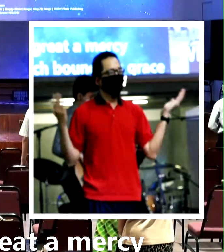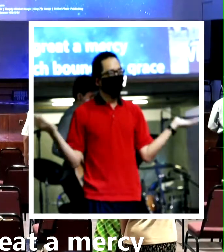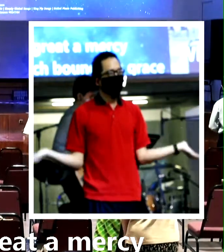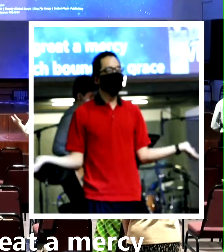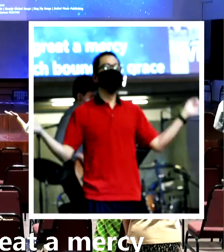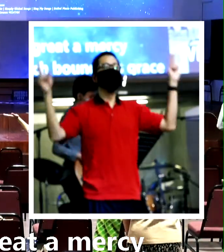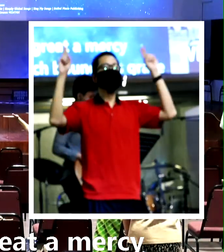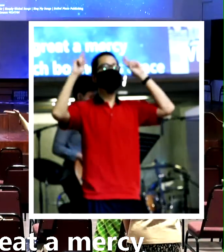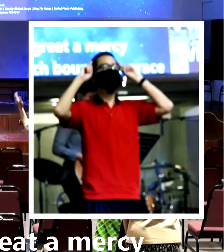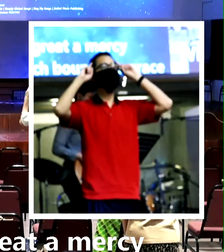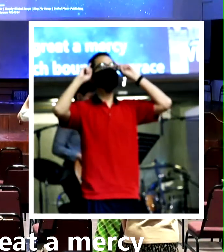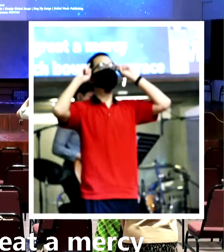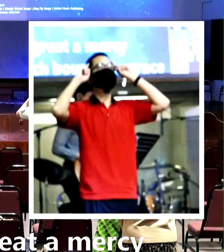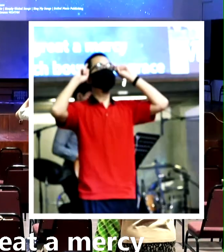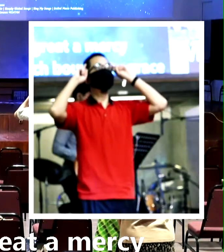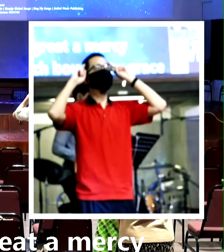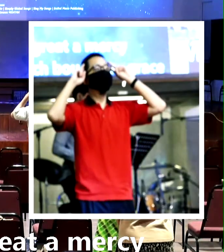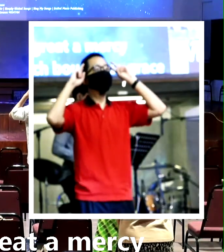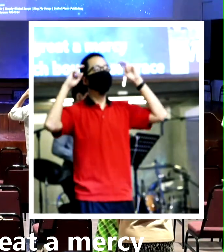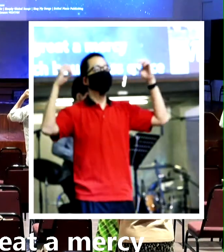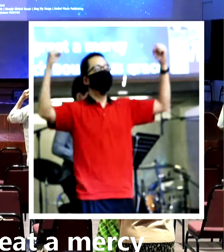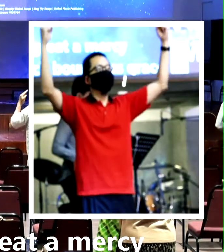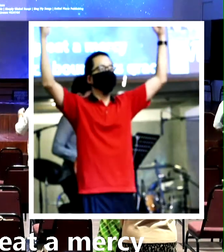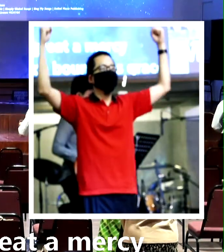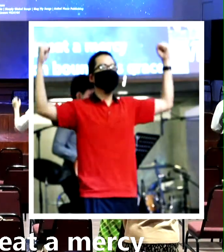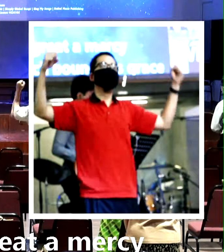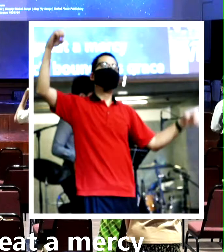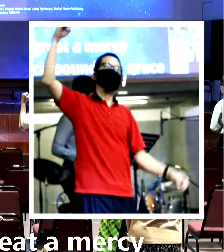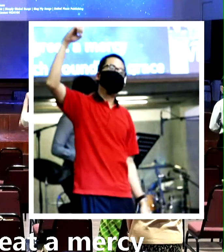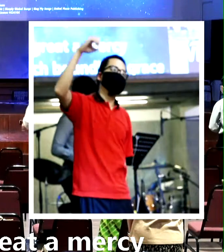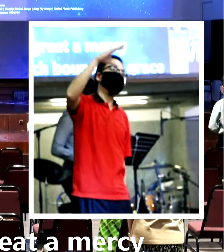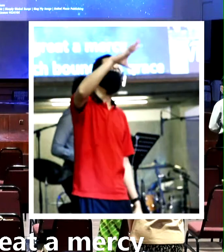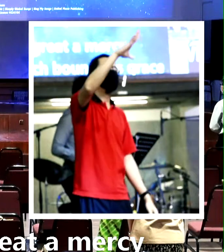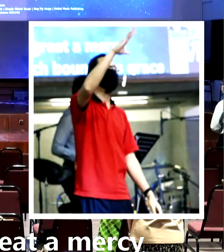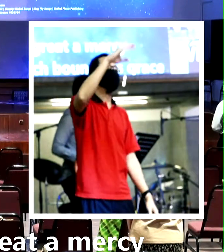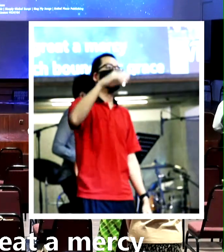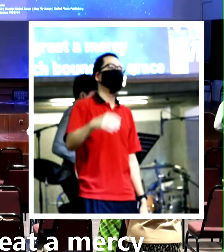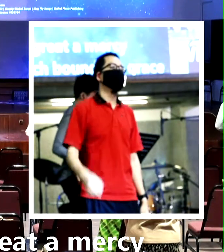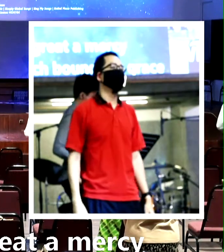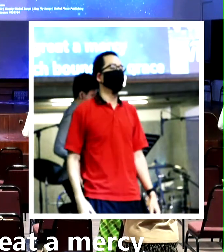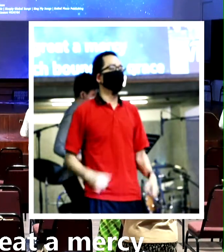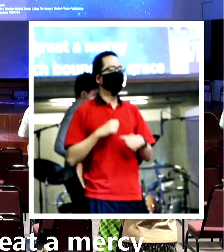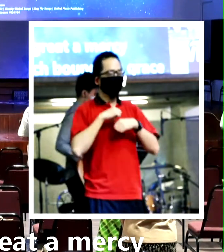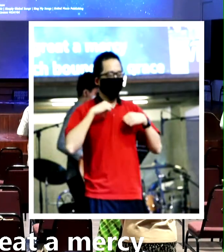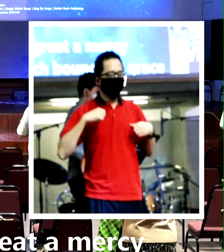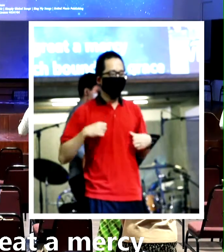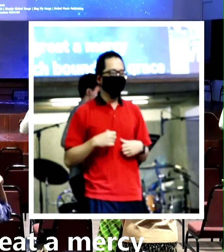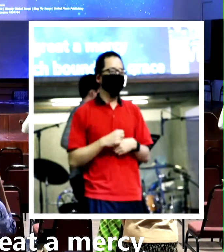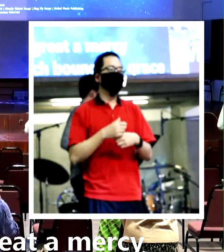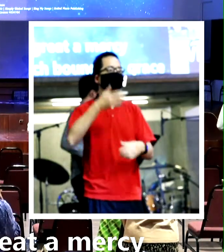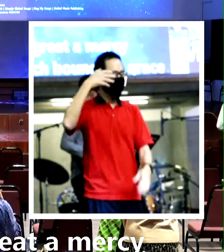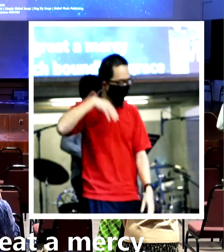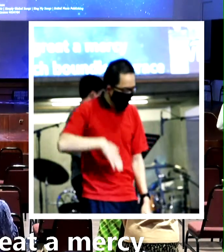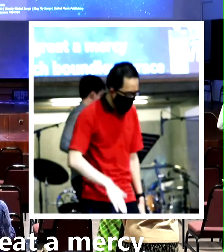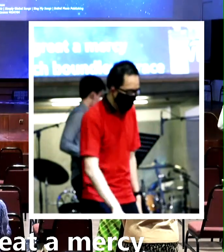Who could imagine so great a mercy? What